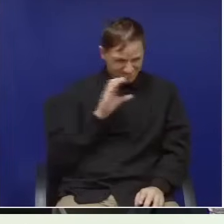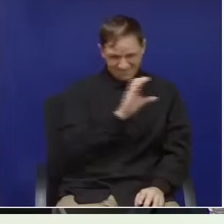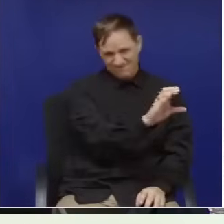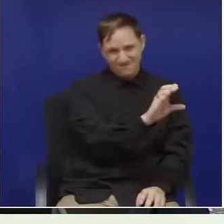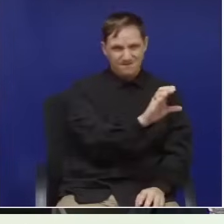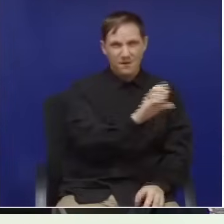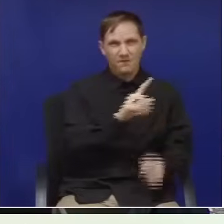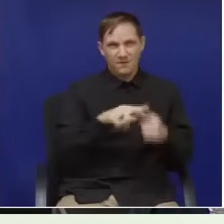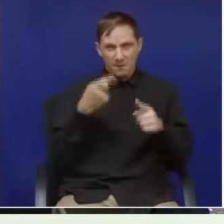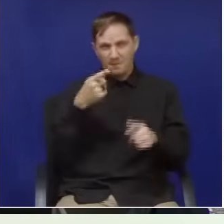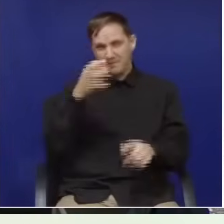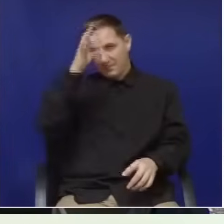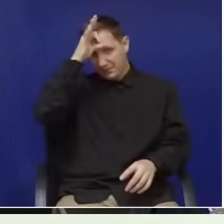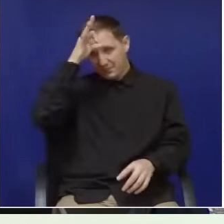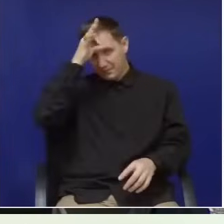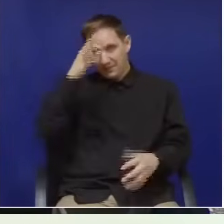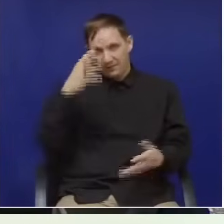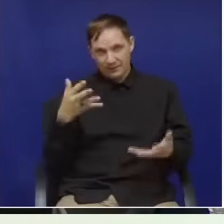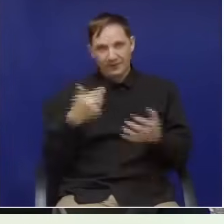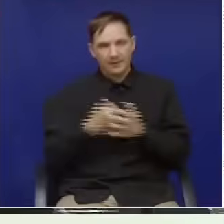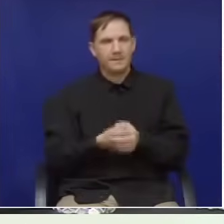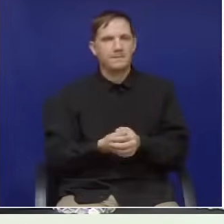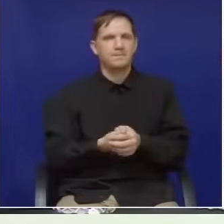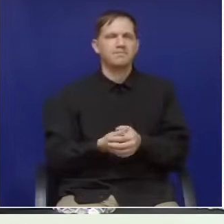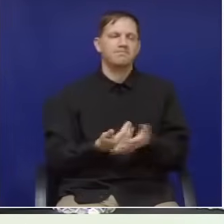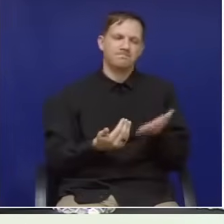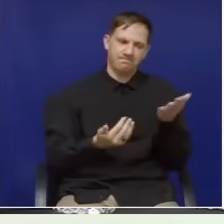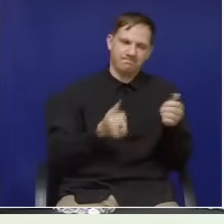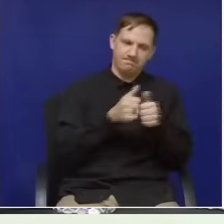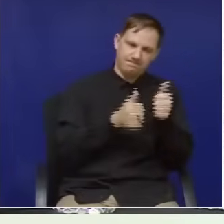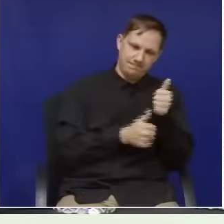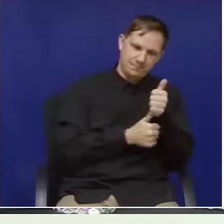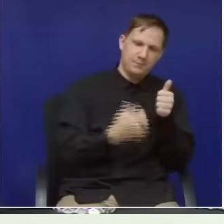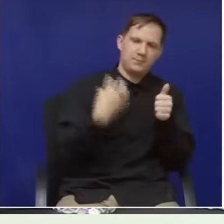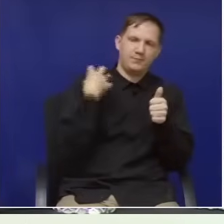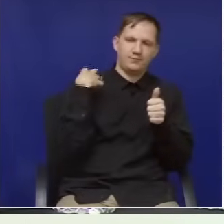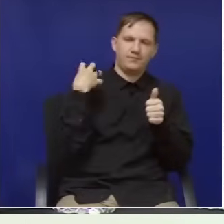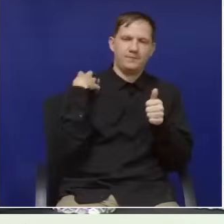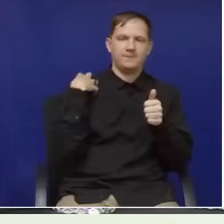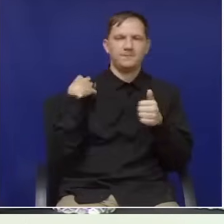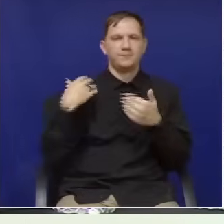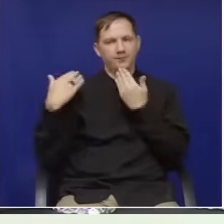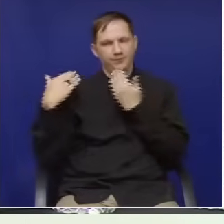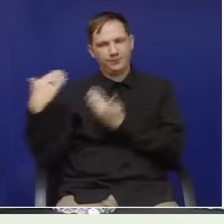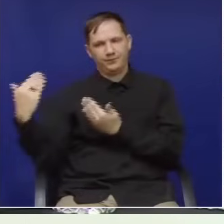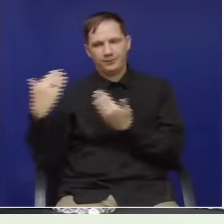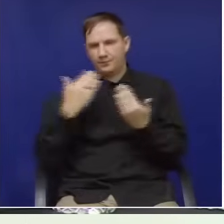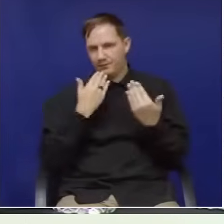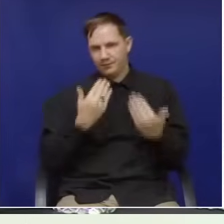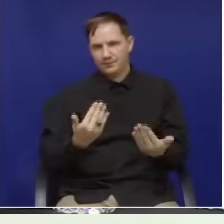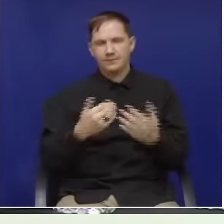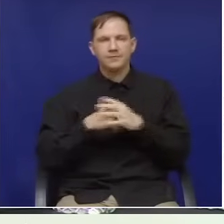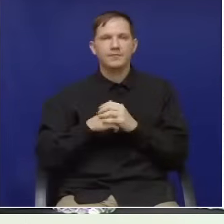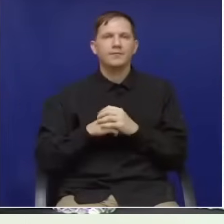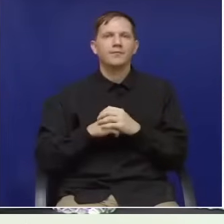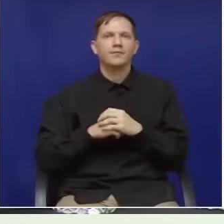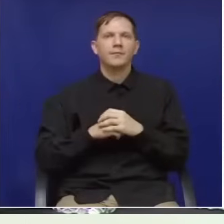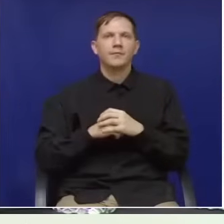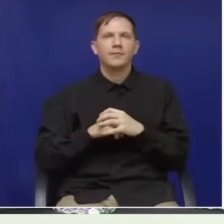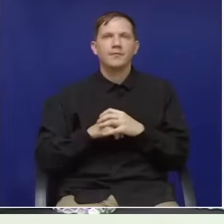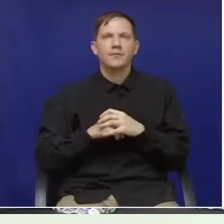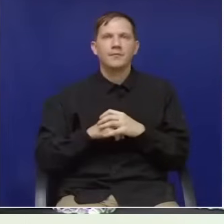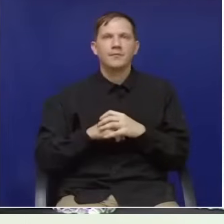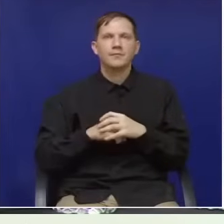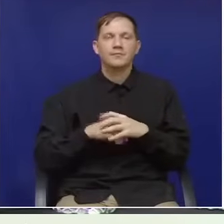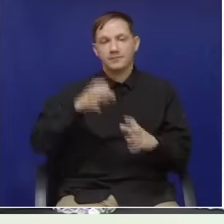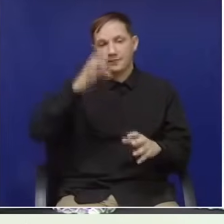you. The Honorable Deputy Minister. Thank you, Chairperson. Thank you, Honorable Shikeling. The South